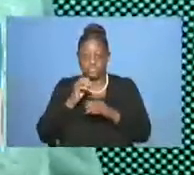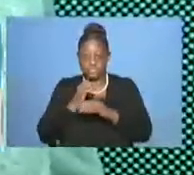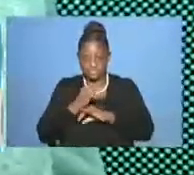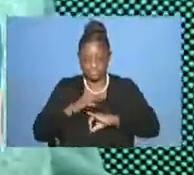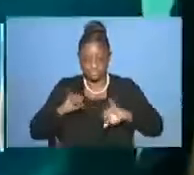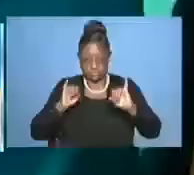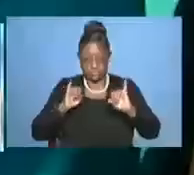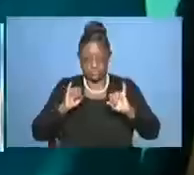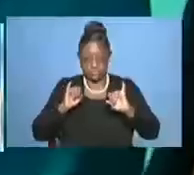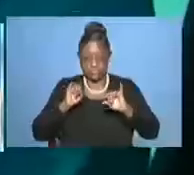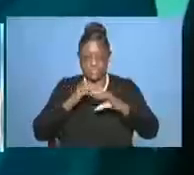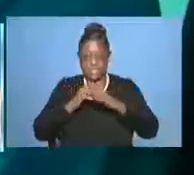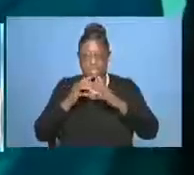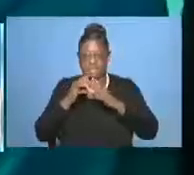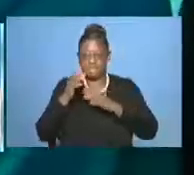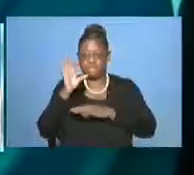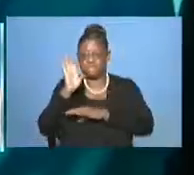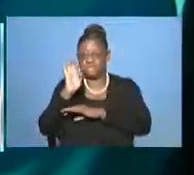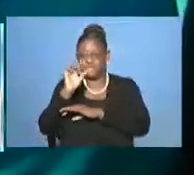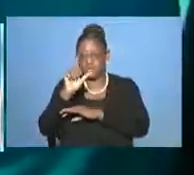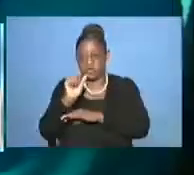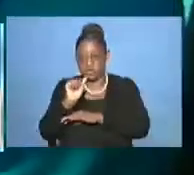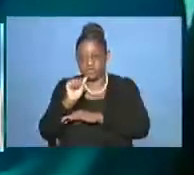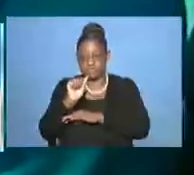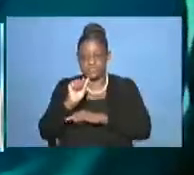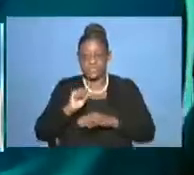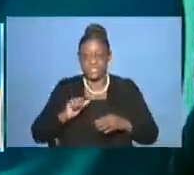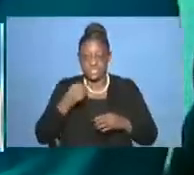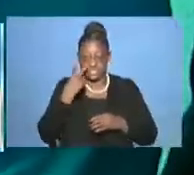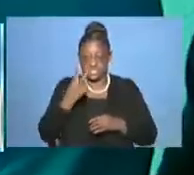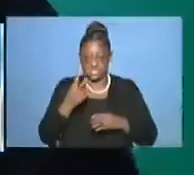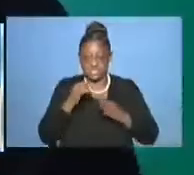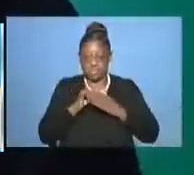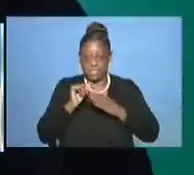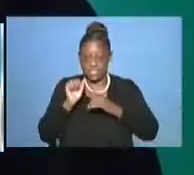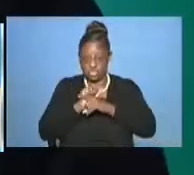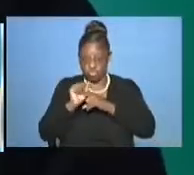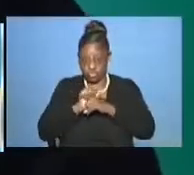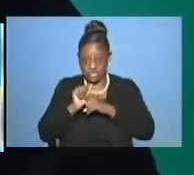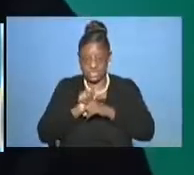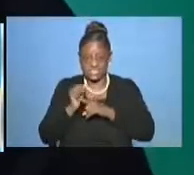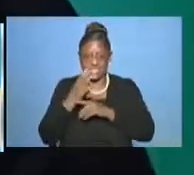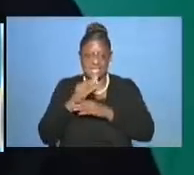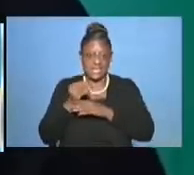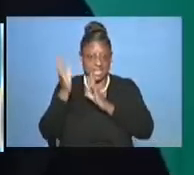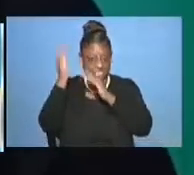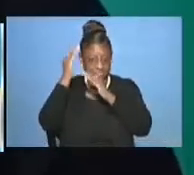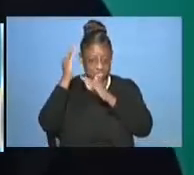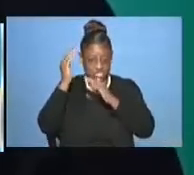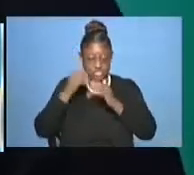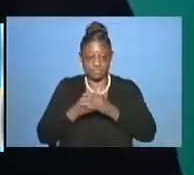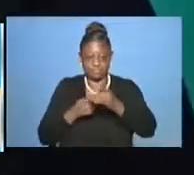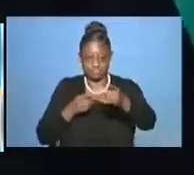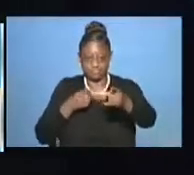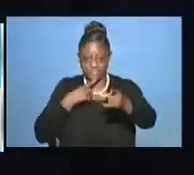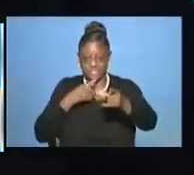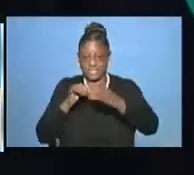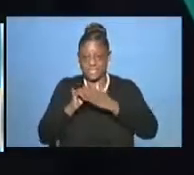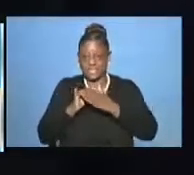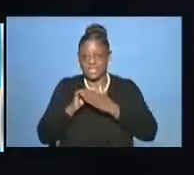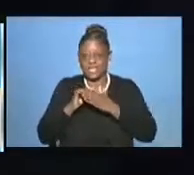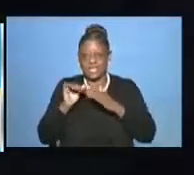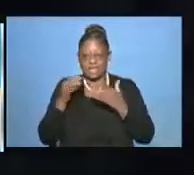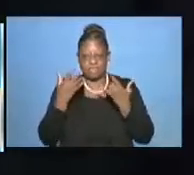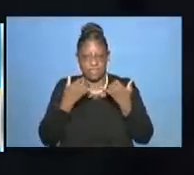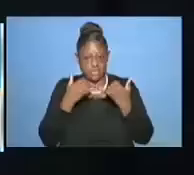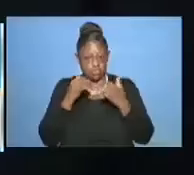Invitational in Kissimmee, Florida. Hear from the young prize fighters on their training and expectations. I've been training with the Official